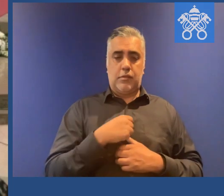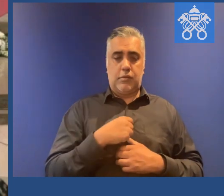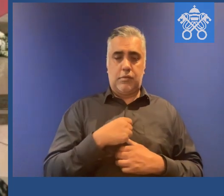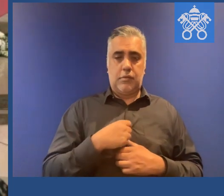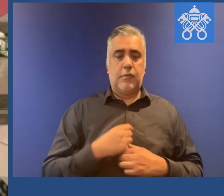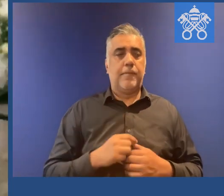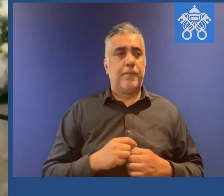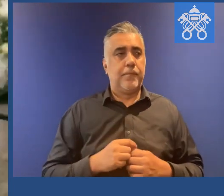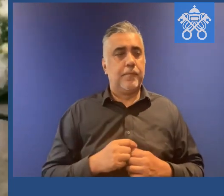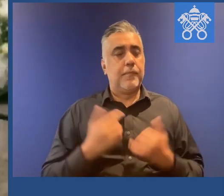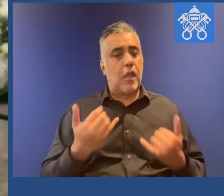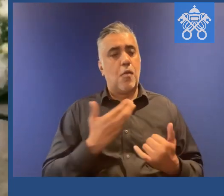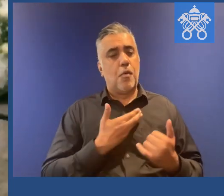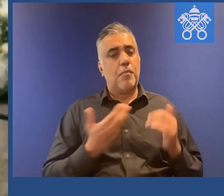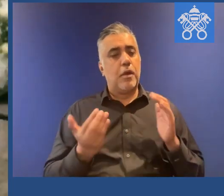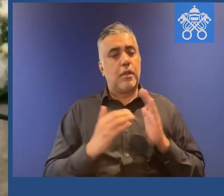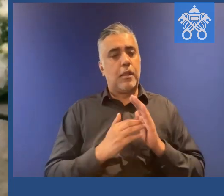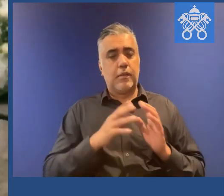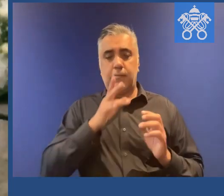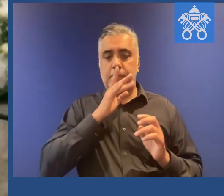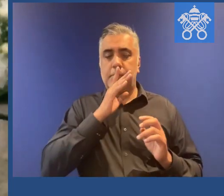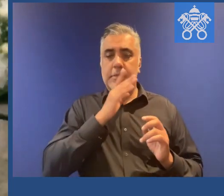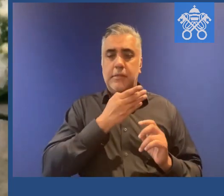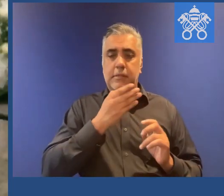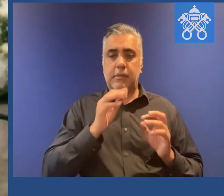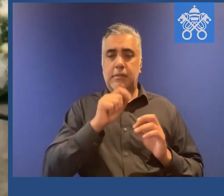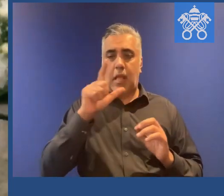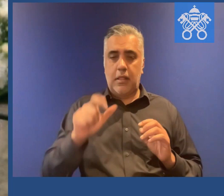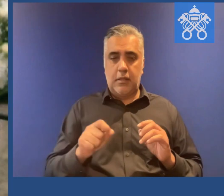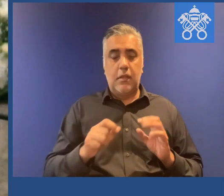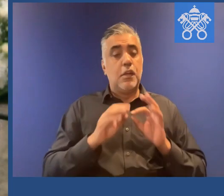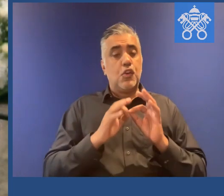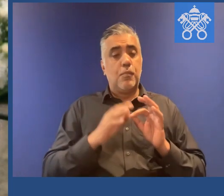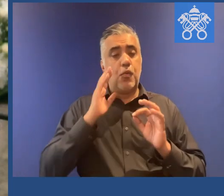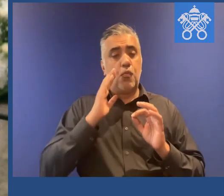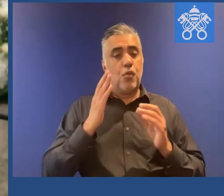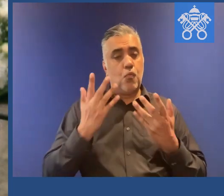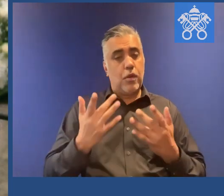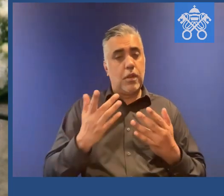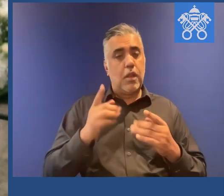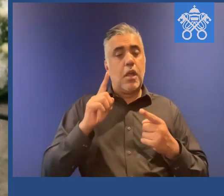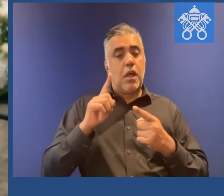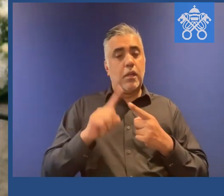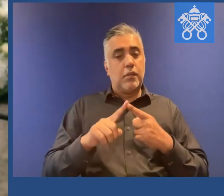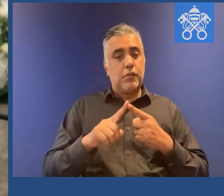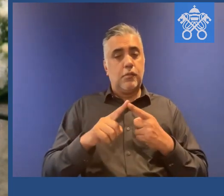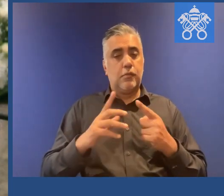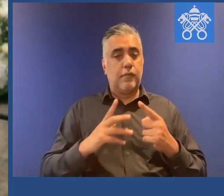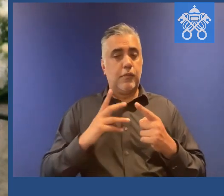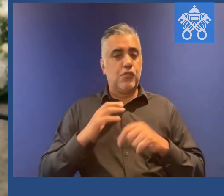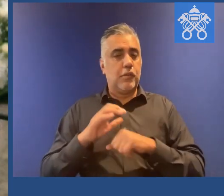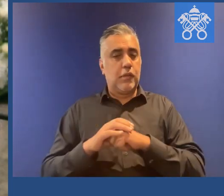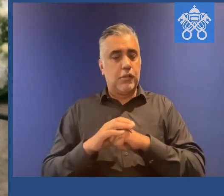bene allora soffermarci sulla scena che il Vangelo descrive. Gesù si trova nel Tempio